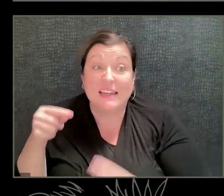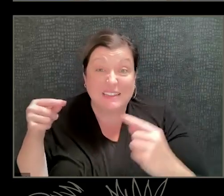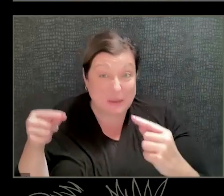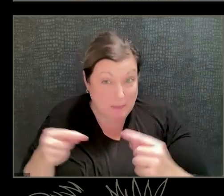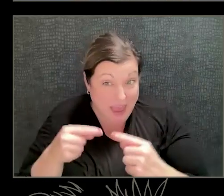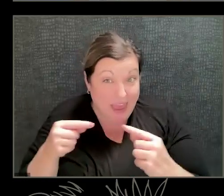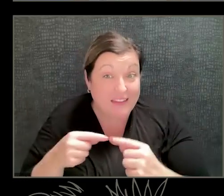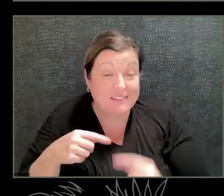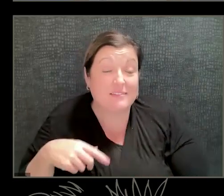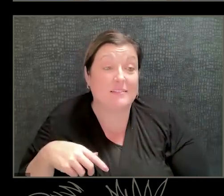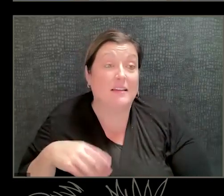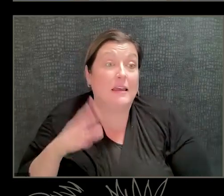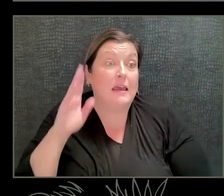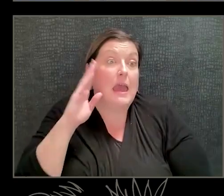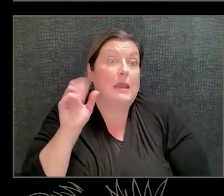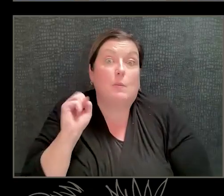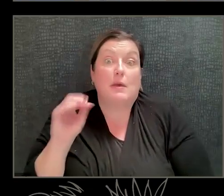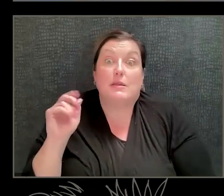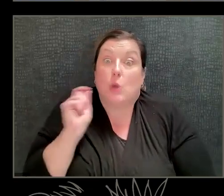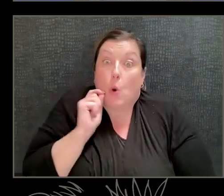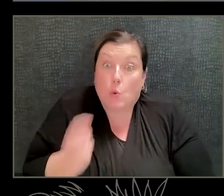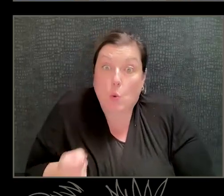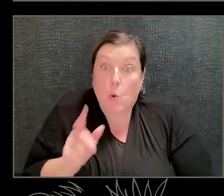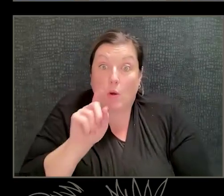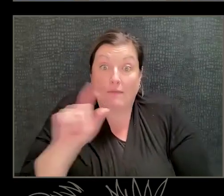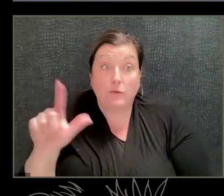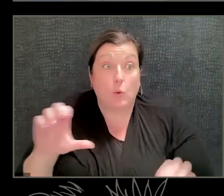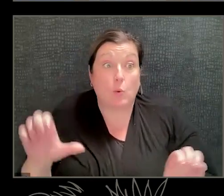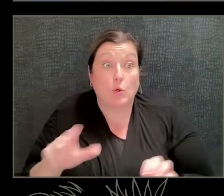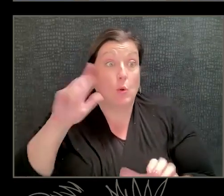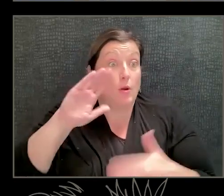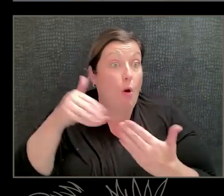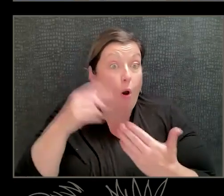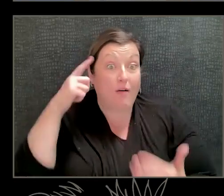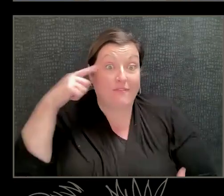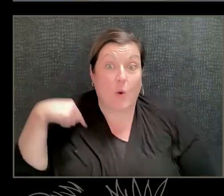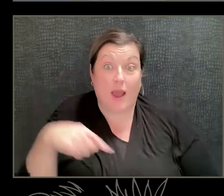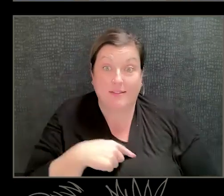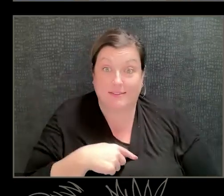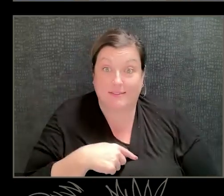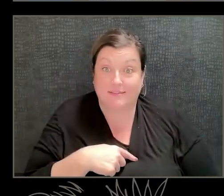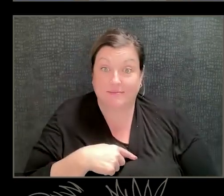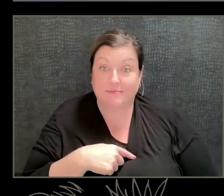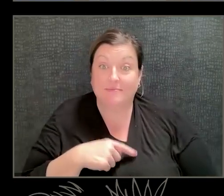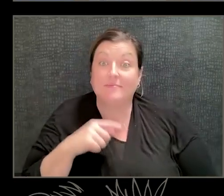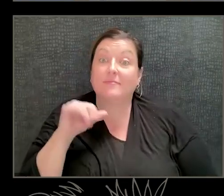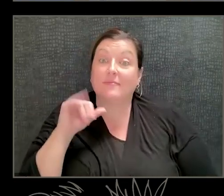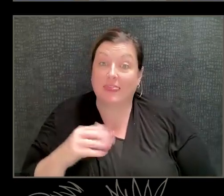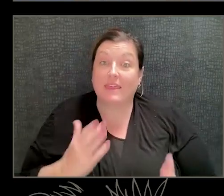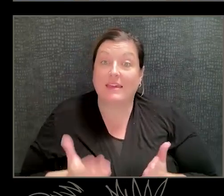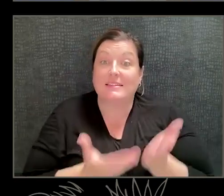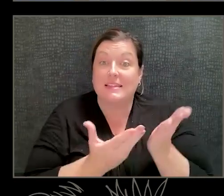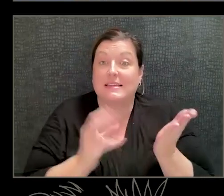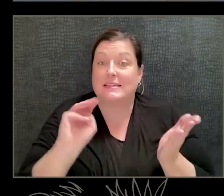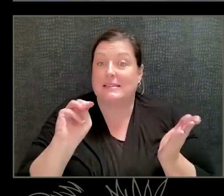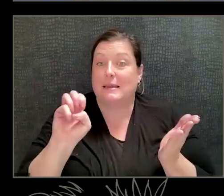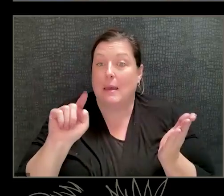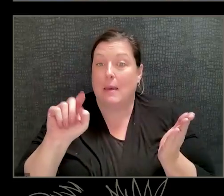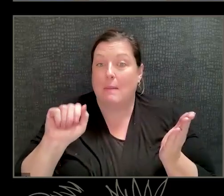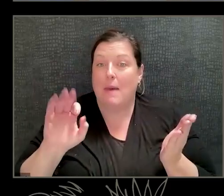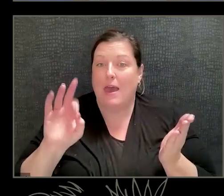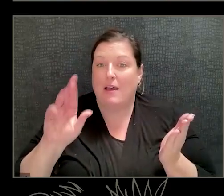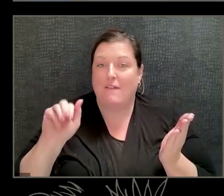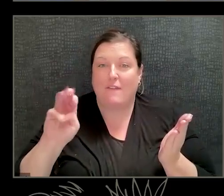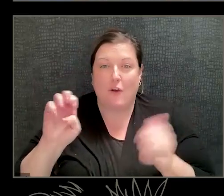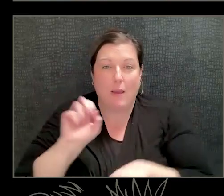And it would just be so cool if a tool could just do that for us. And this is where the meta frameworks started getting born. Most people